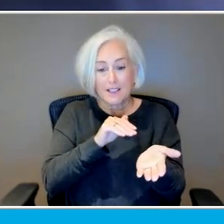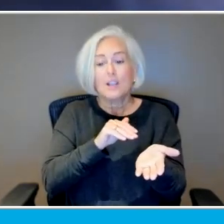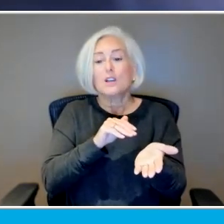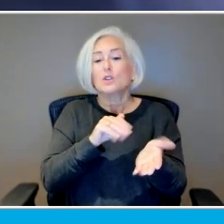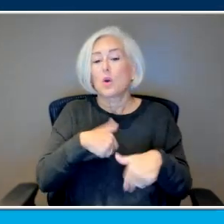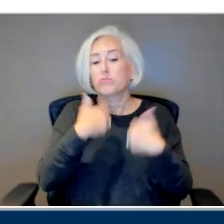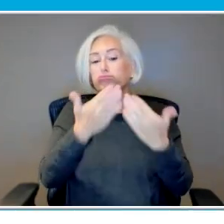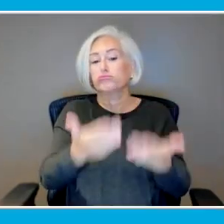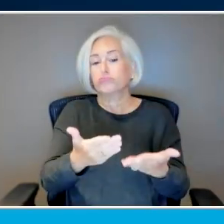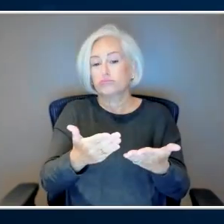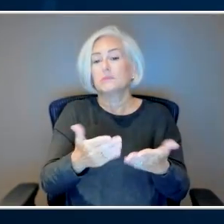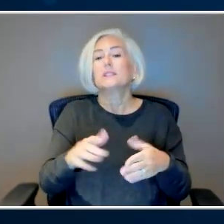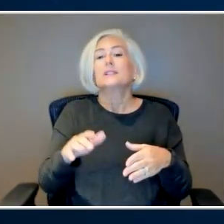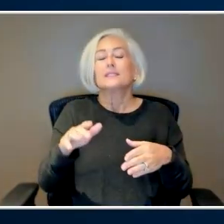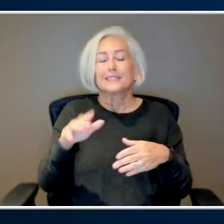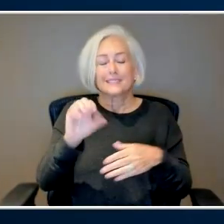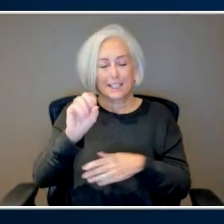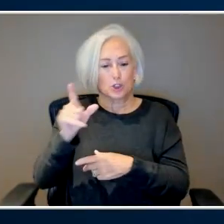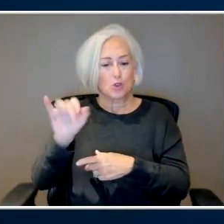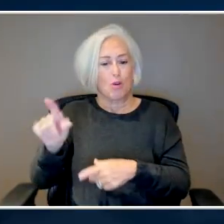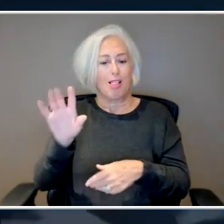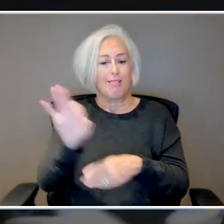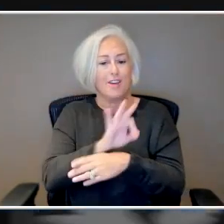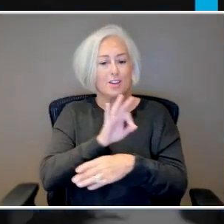protect quality of life. Wednesday at 8.